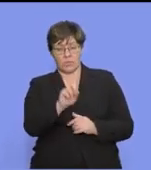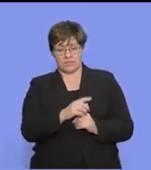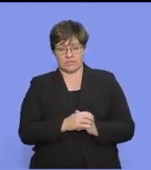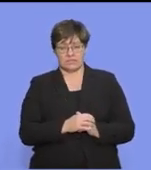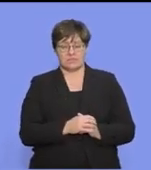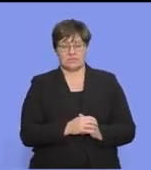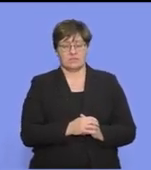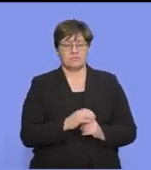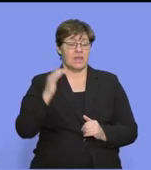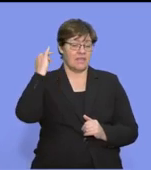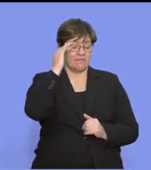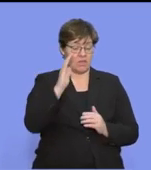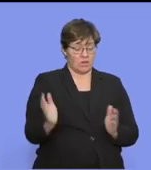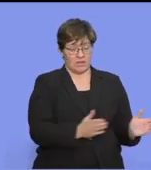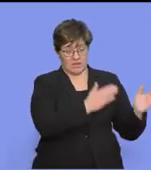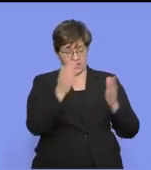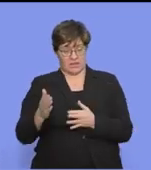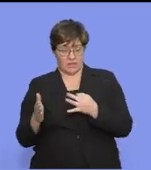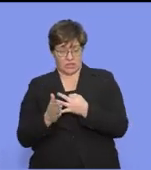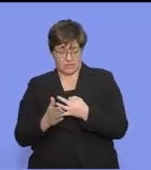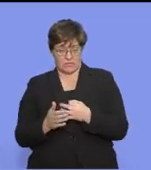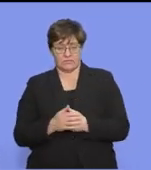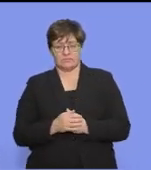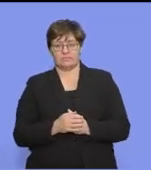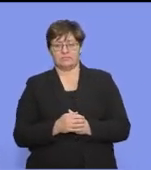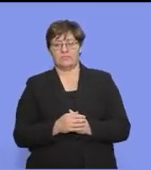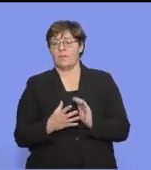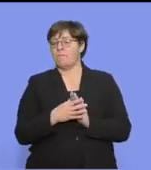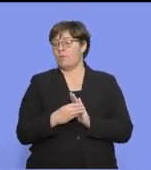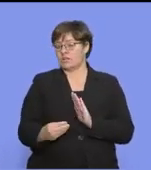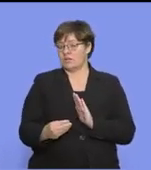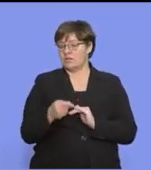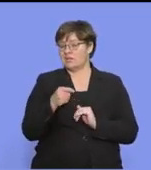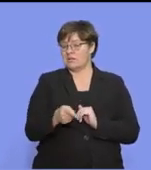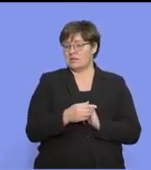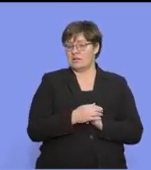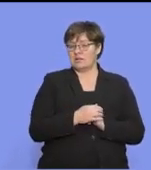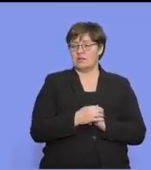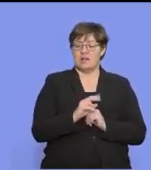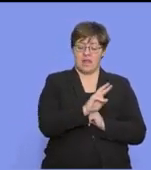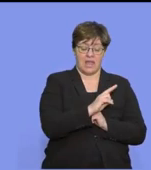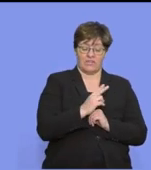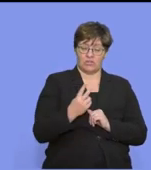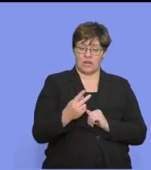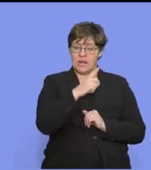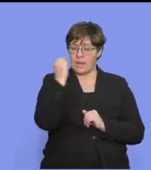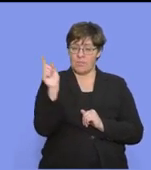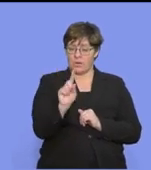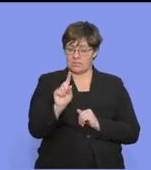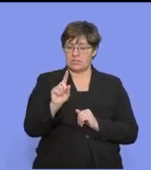All right, so now we're going to have a look at another theory or another model